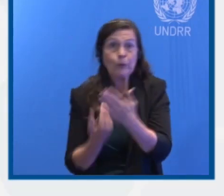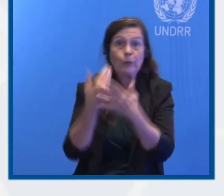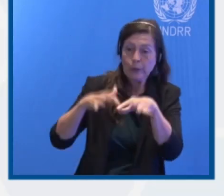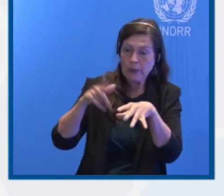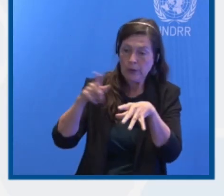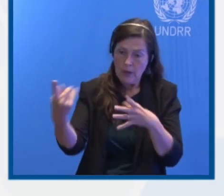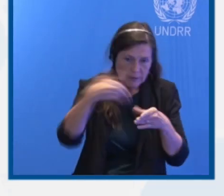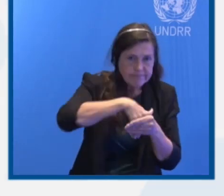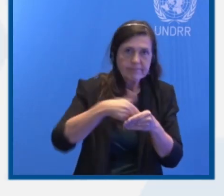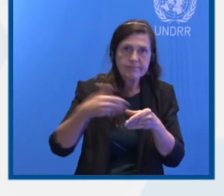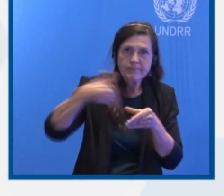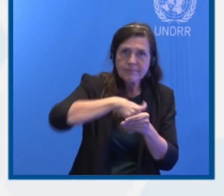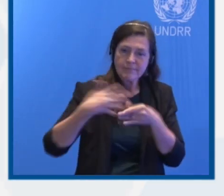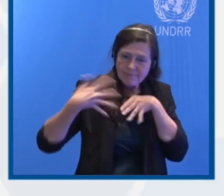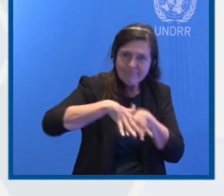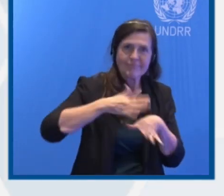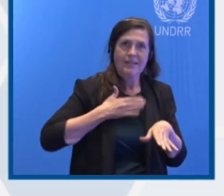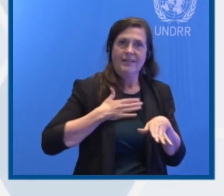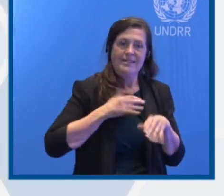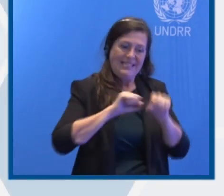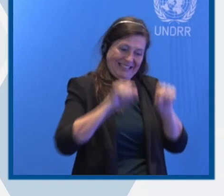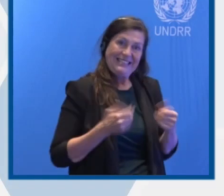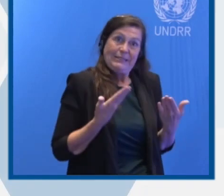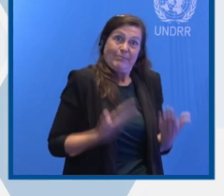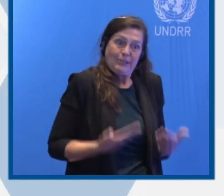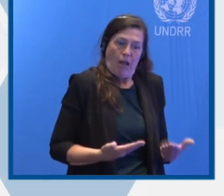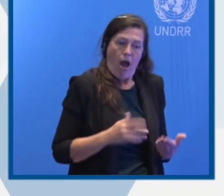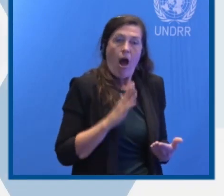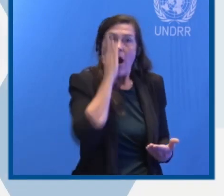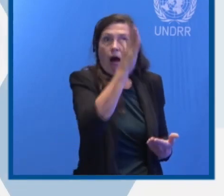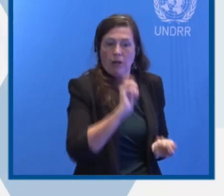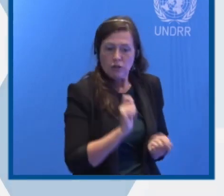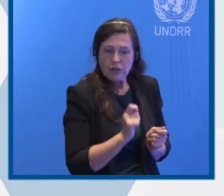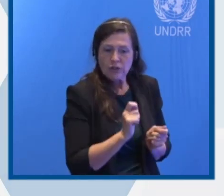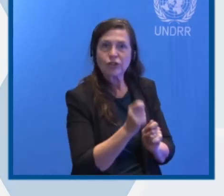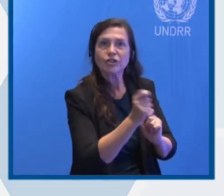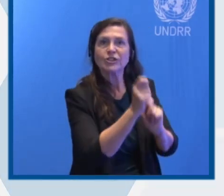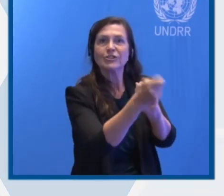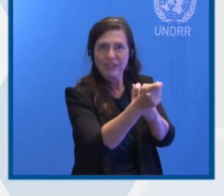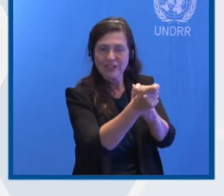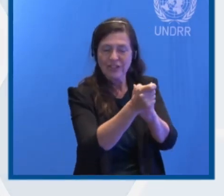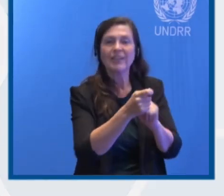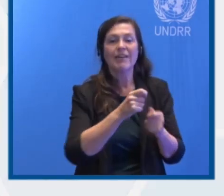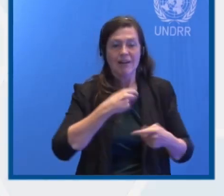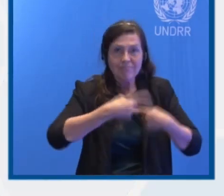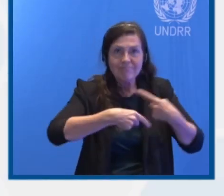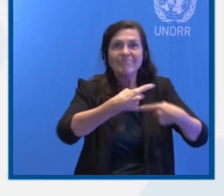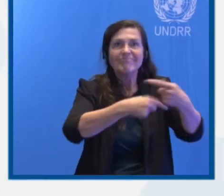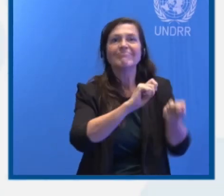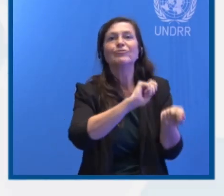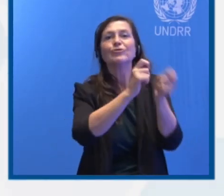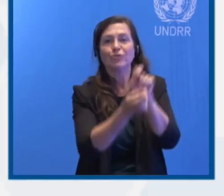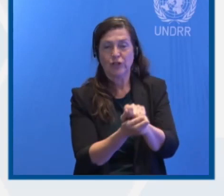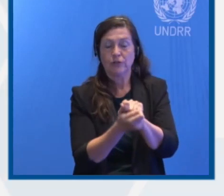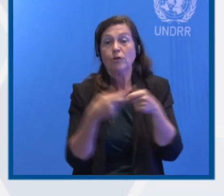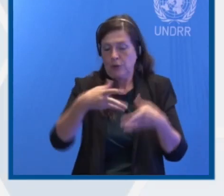systems. We also need to make sure that prevention is not an afterthought, but part of and parcel of our planning